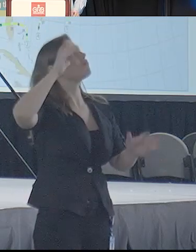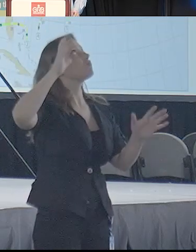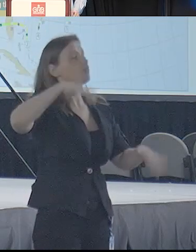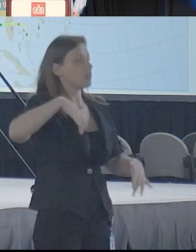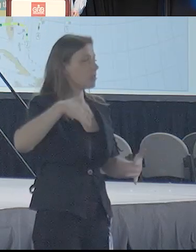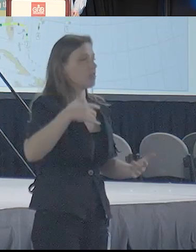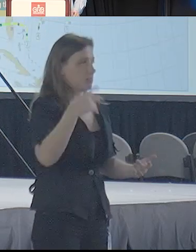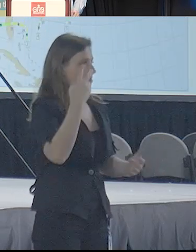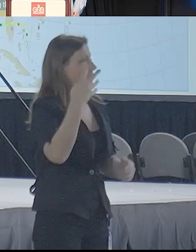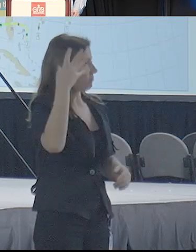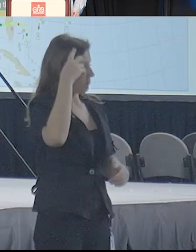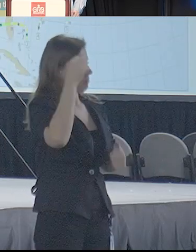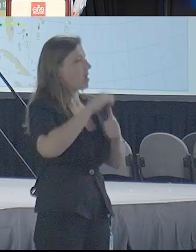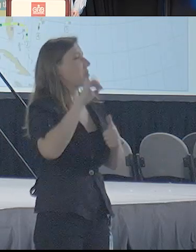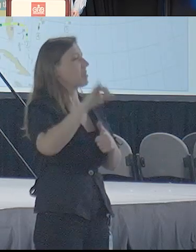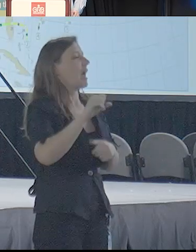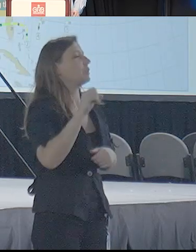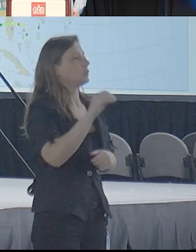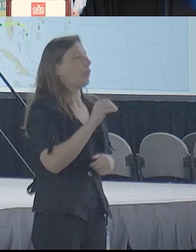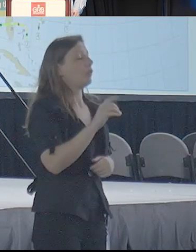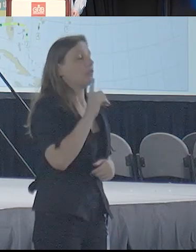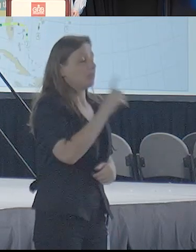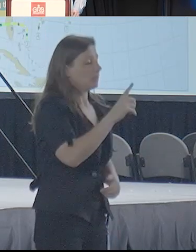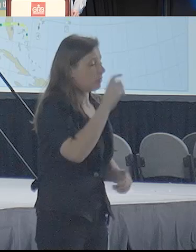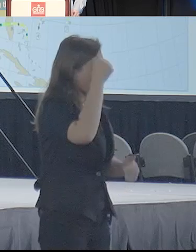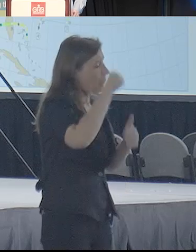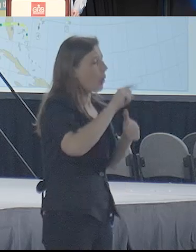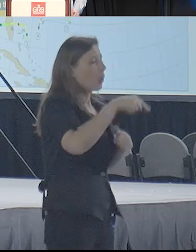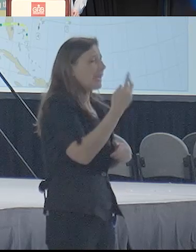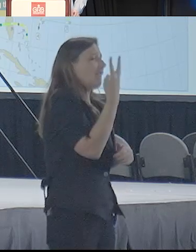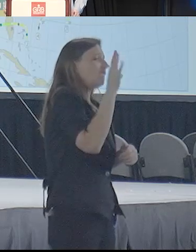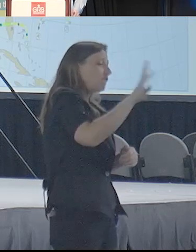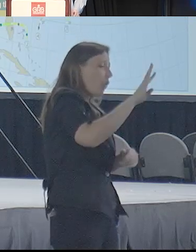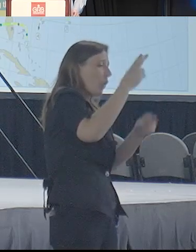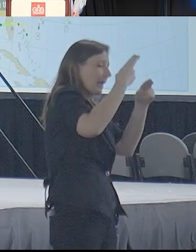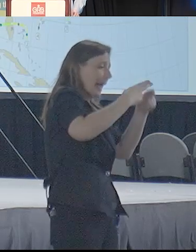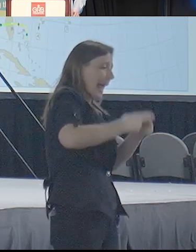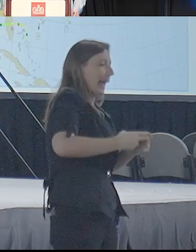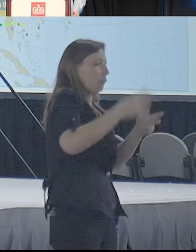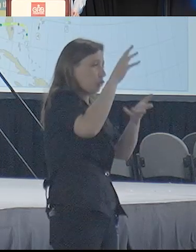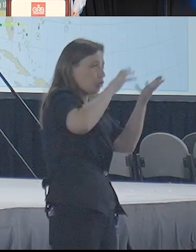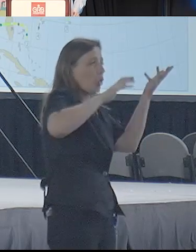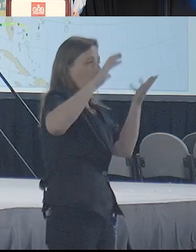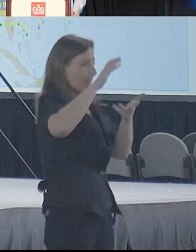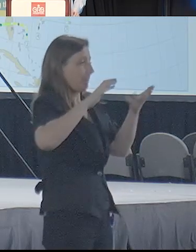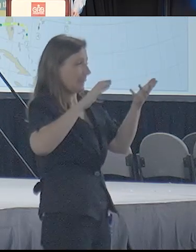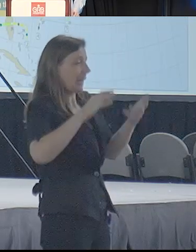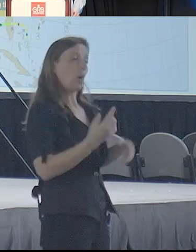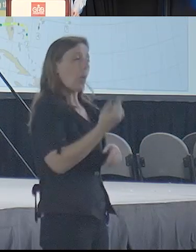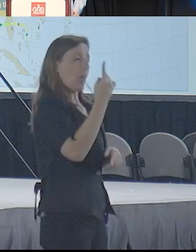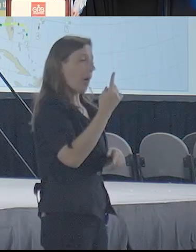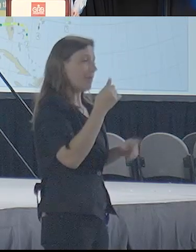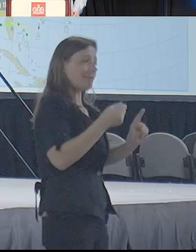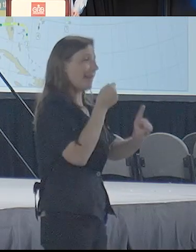memorable hurricane for you as well because, look, there's only 4 named storms that year, and one of them hit Houston. And it's actually our last